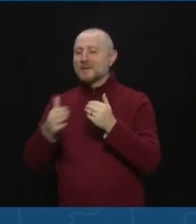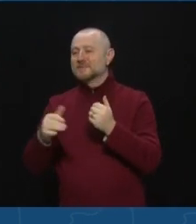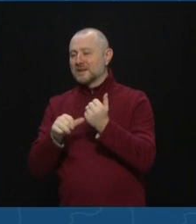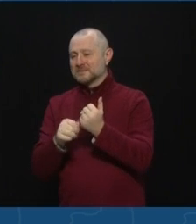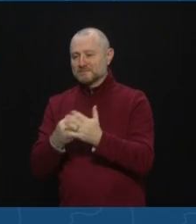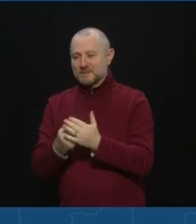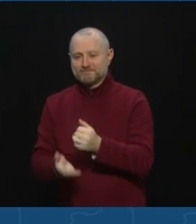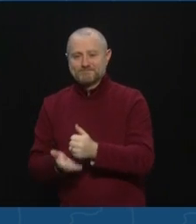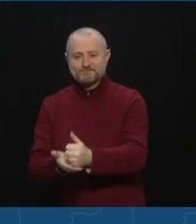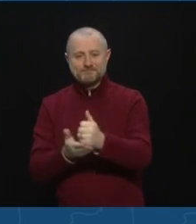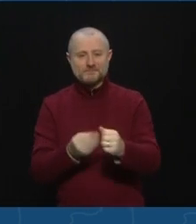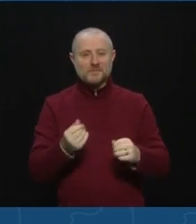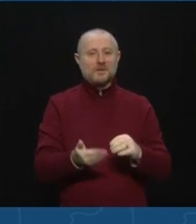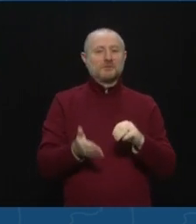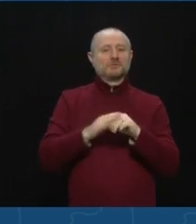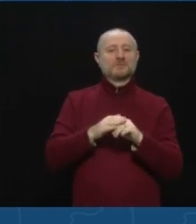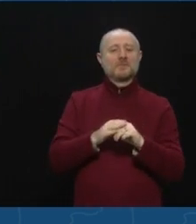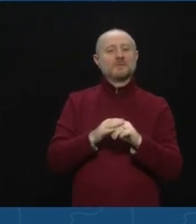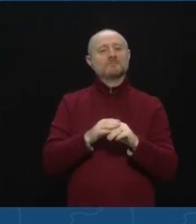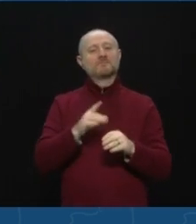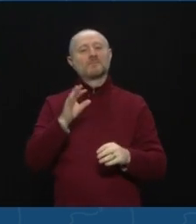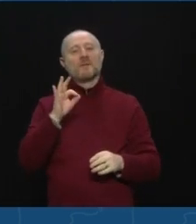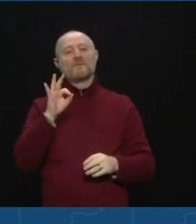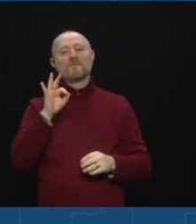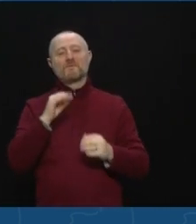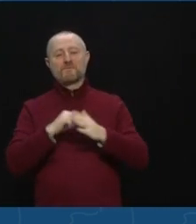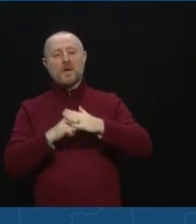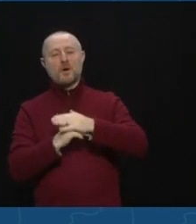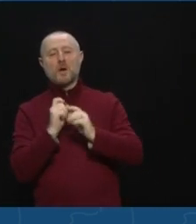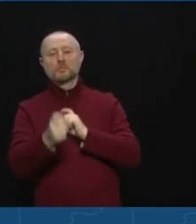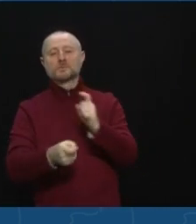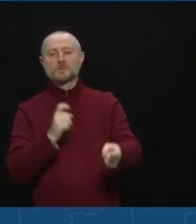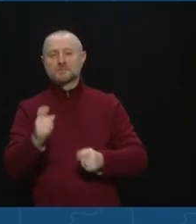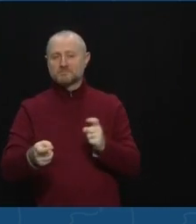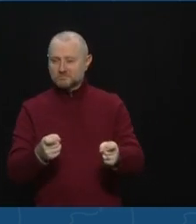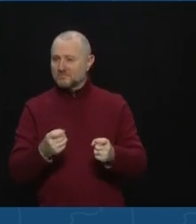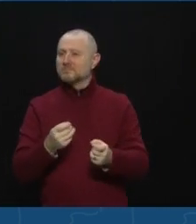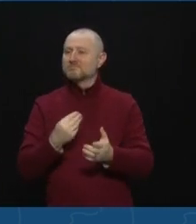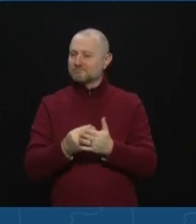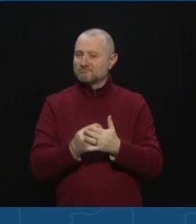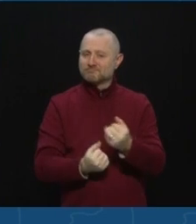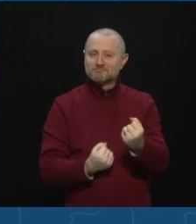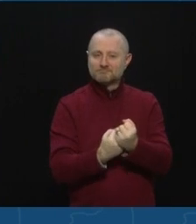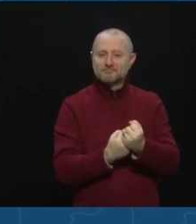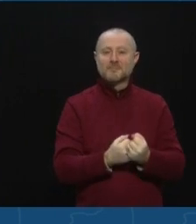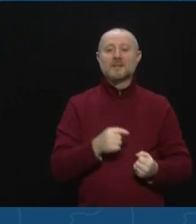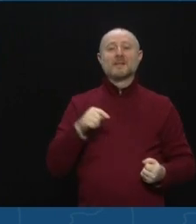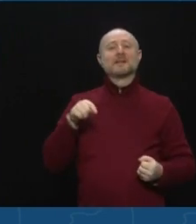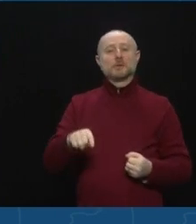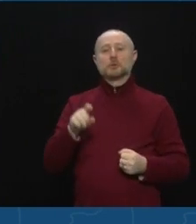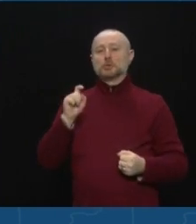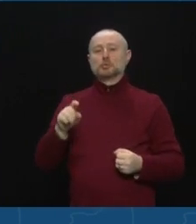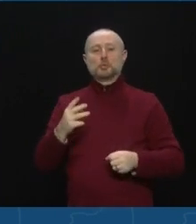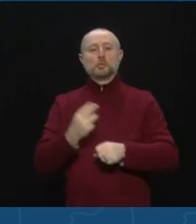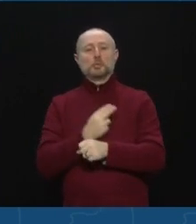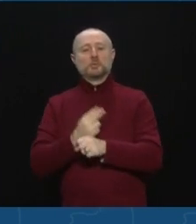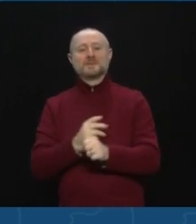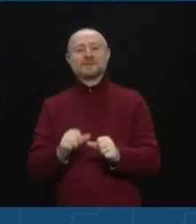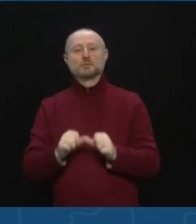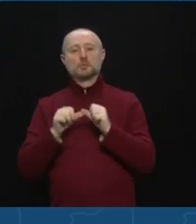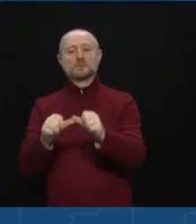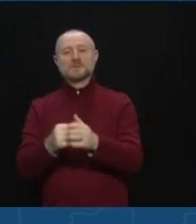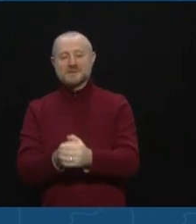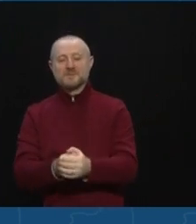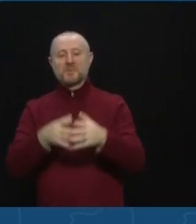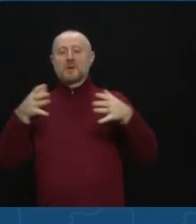aid, and that brings us to the highest level the state has invested in education ever. And this should be used to continue expanding our